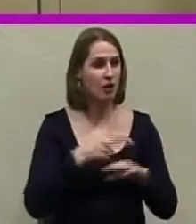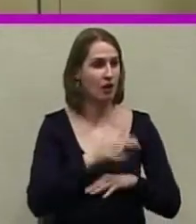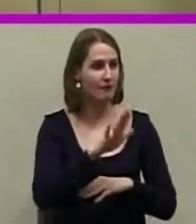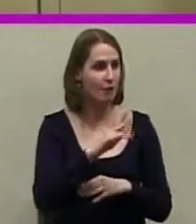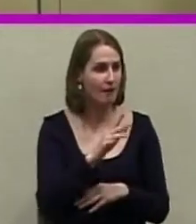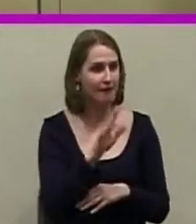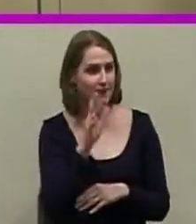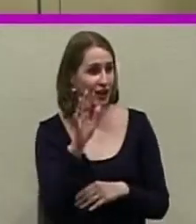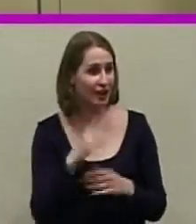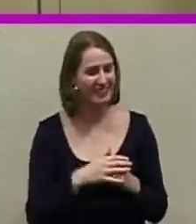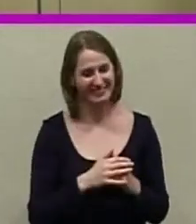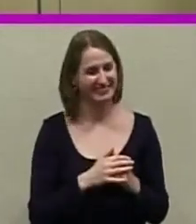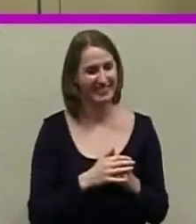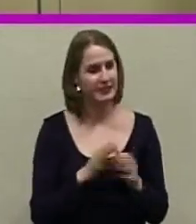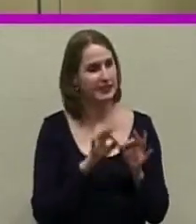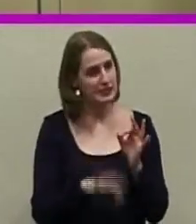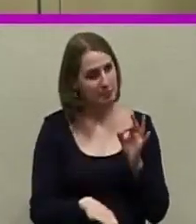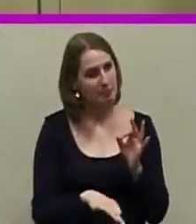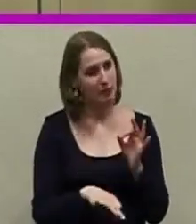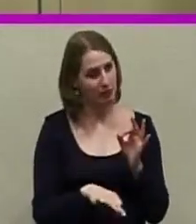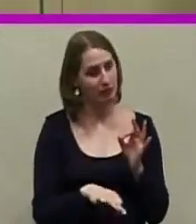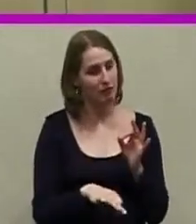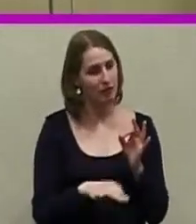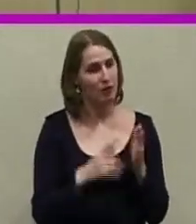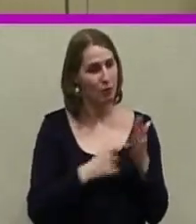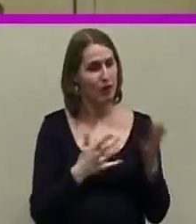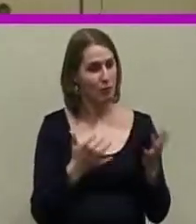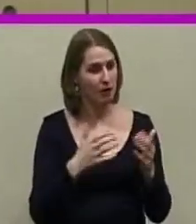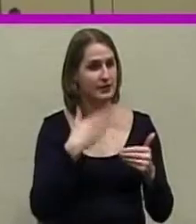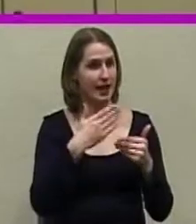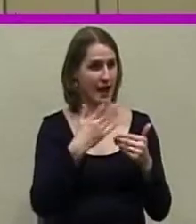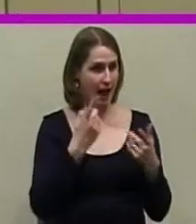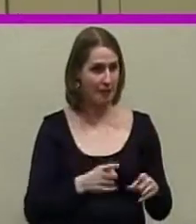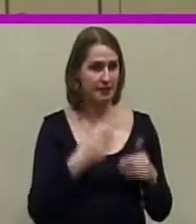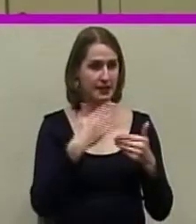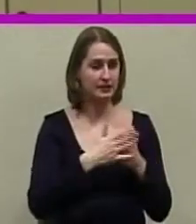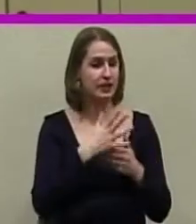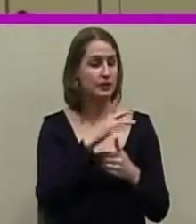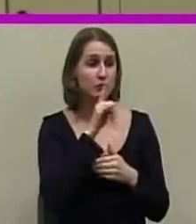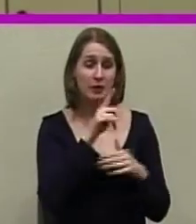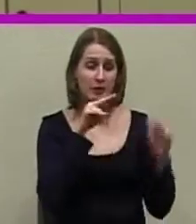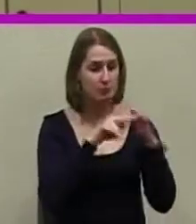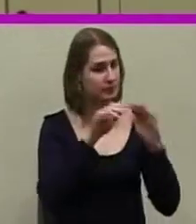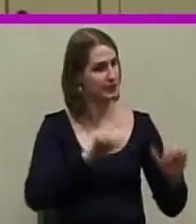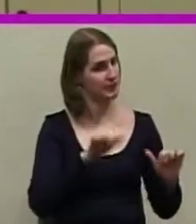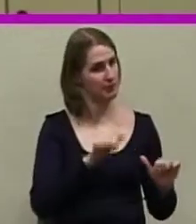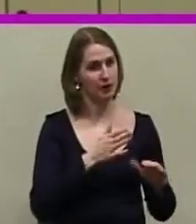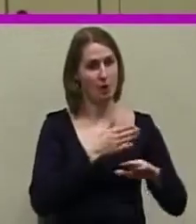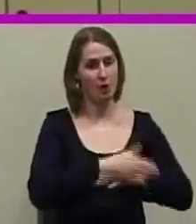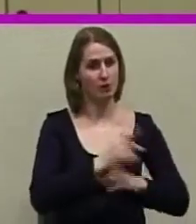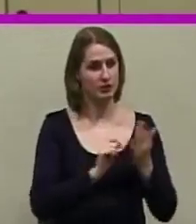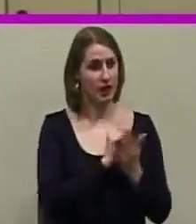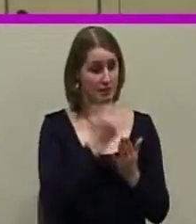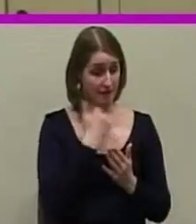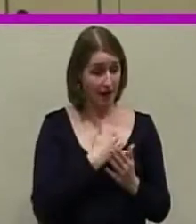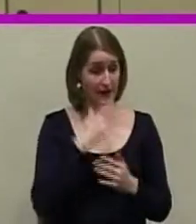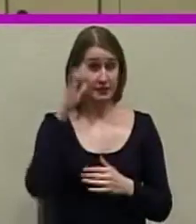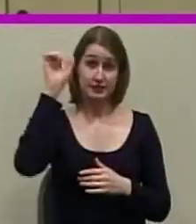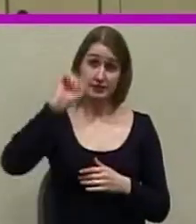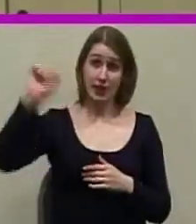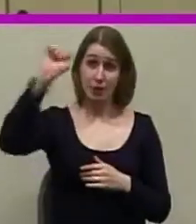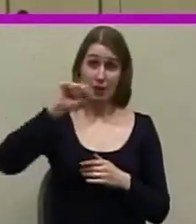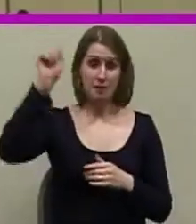every time. I want to do the same thing for behavior. It's going to be the predictability over time. Let's say I take away a mark and Kevin says, I